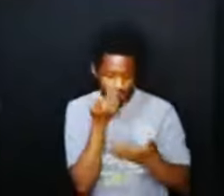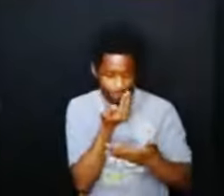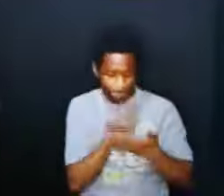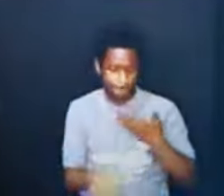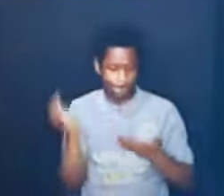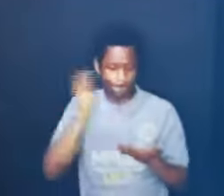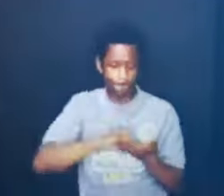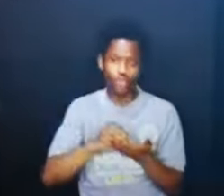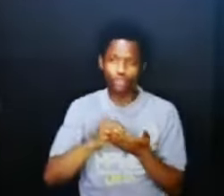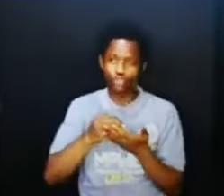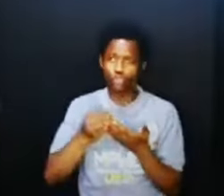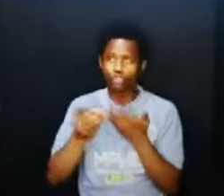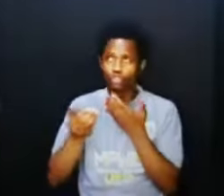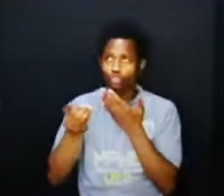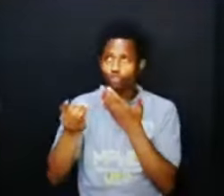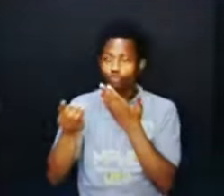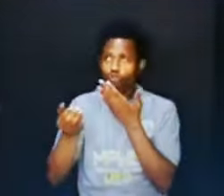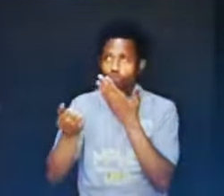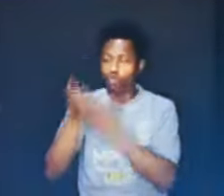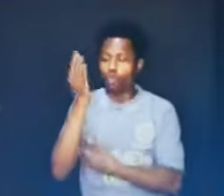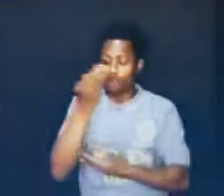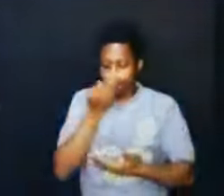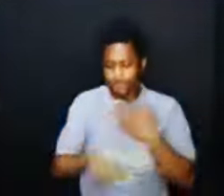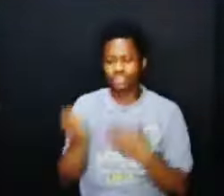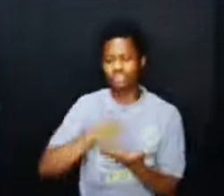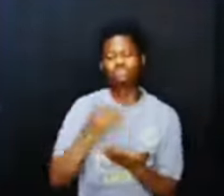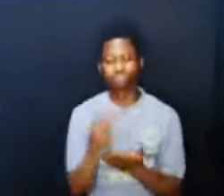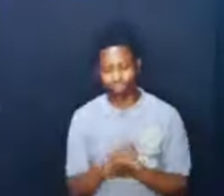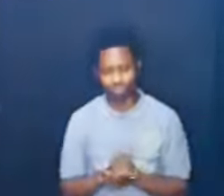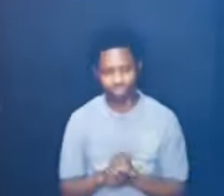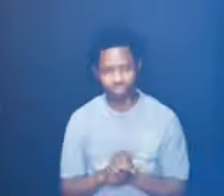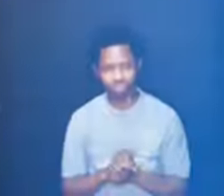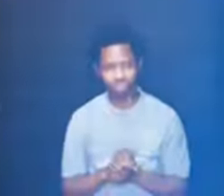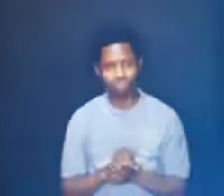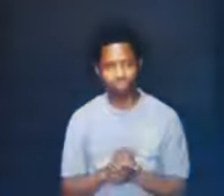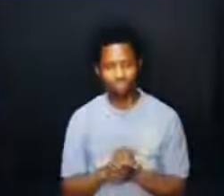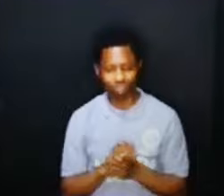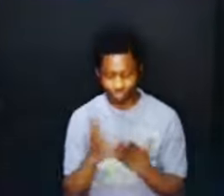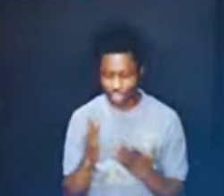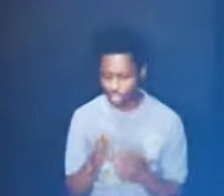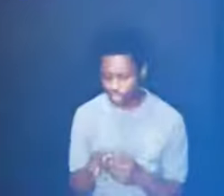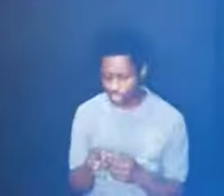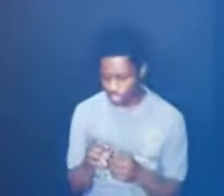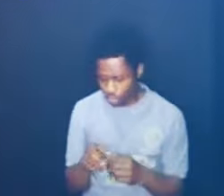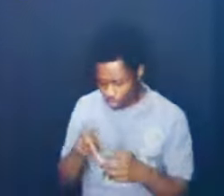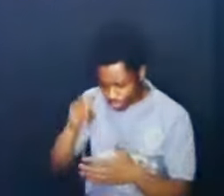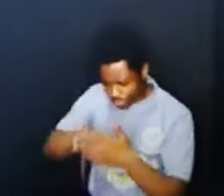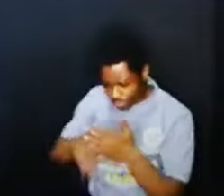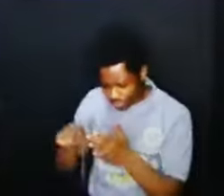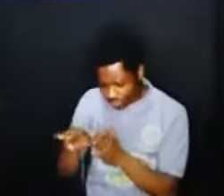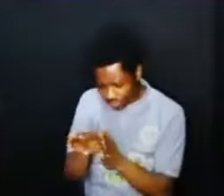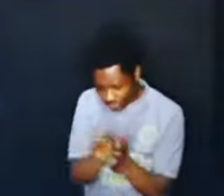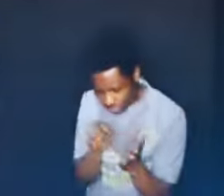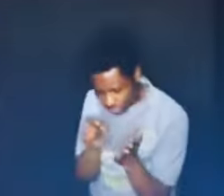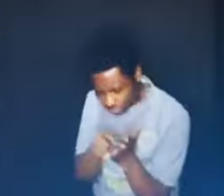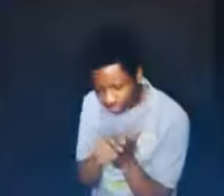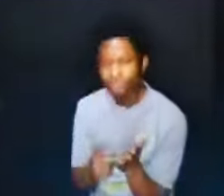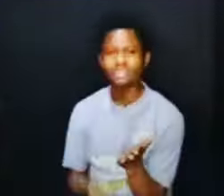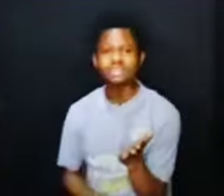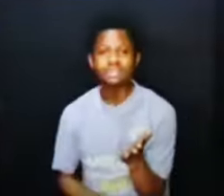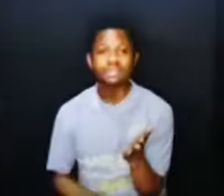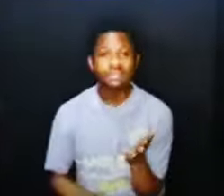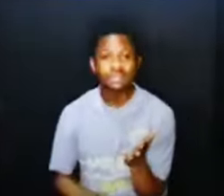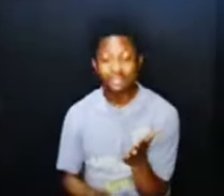God. Now listen to this. According to this scripture, sin to